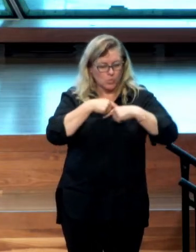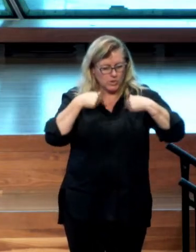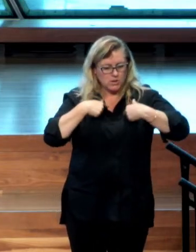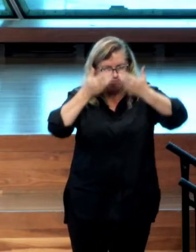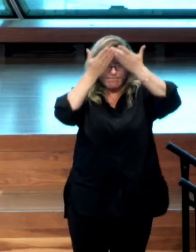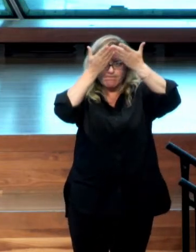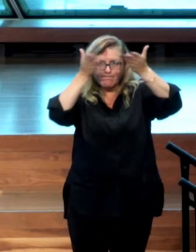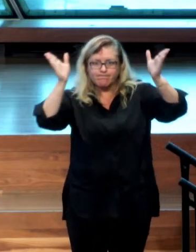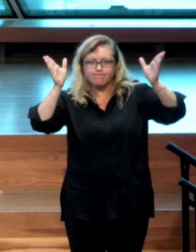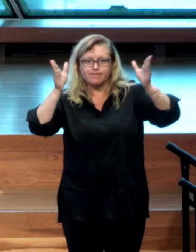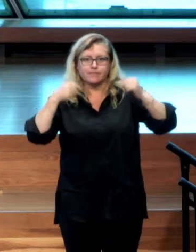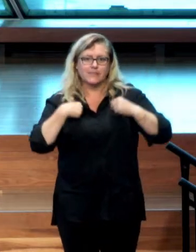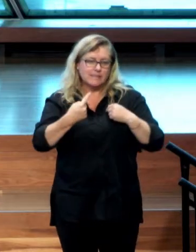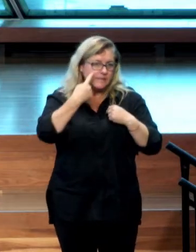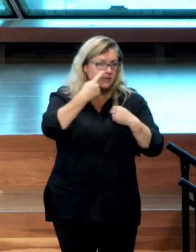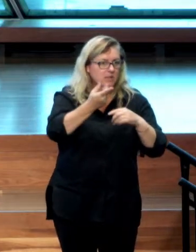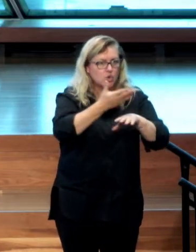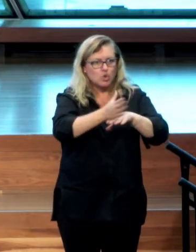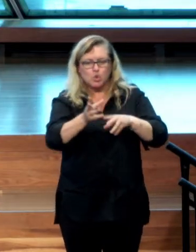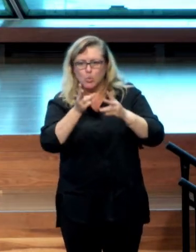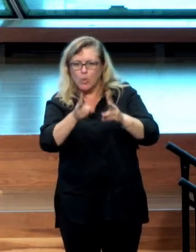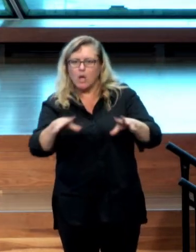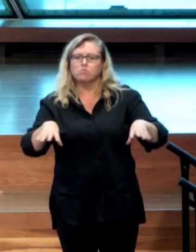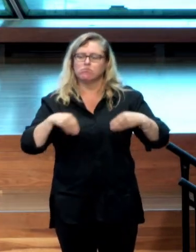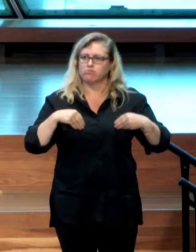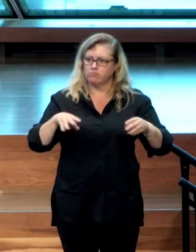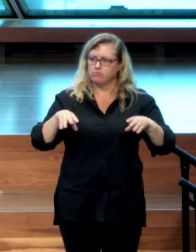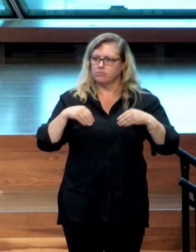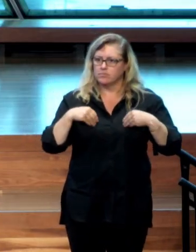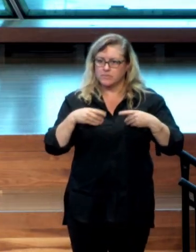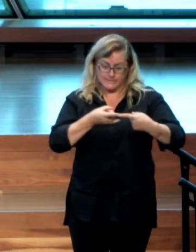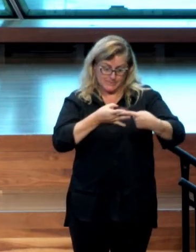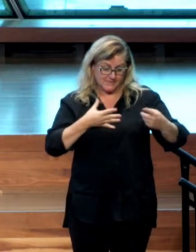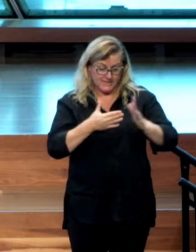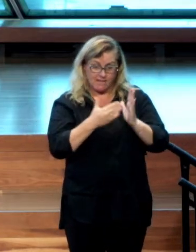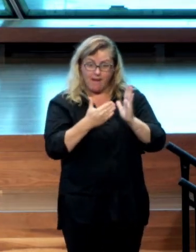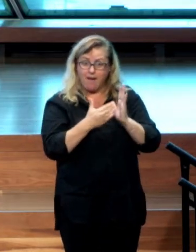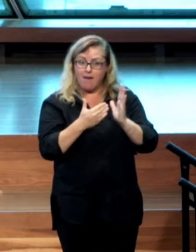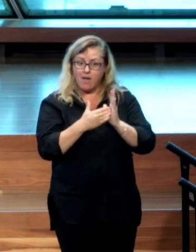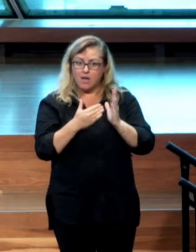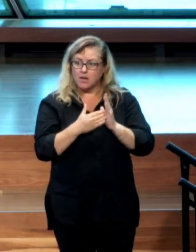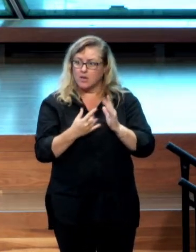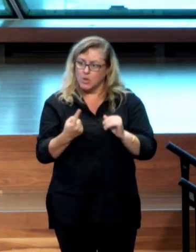and receptive to new ways of thinking. And that's especially true now when you look at the